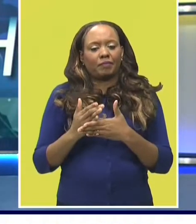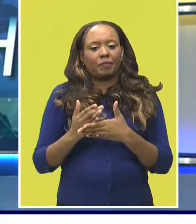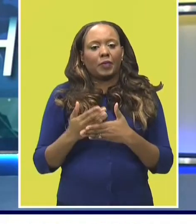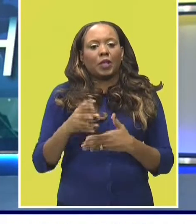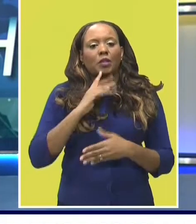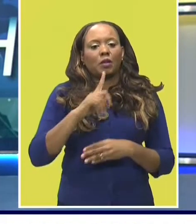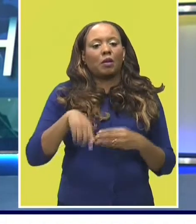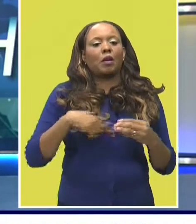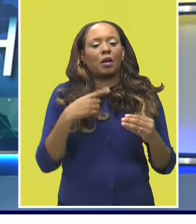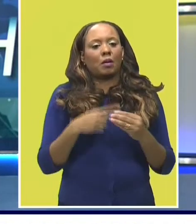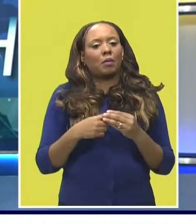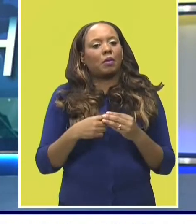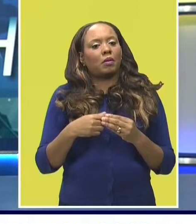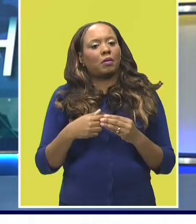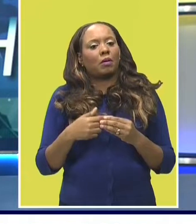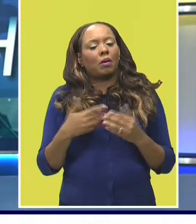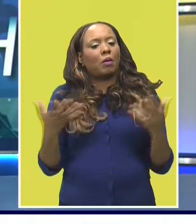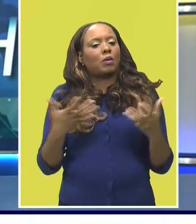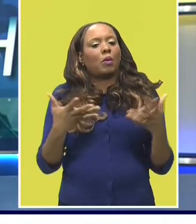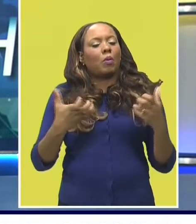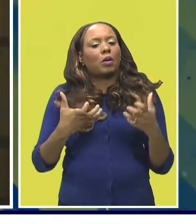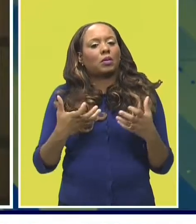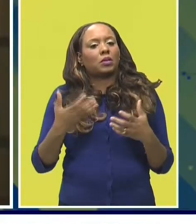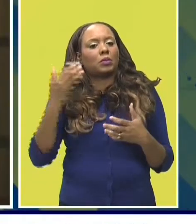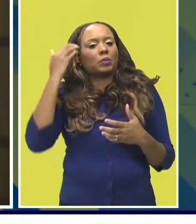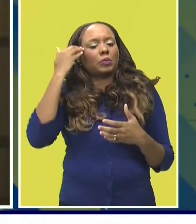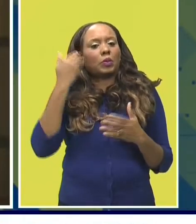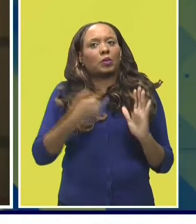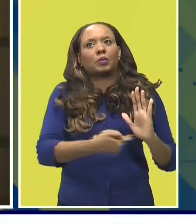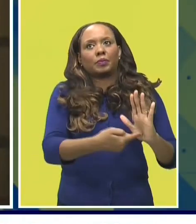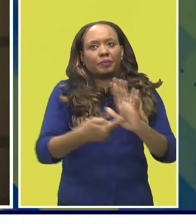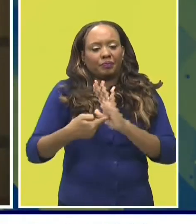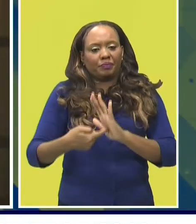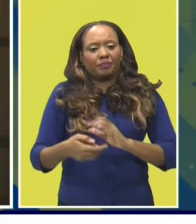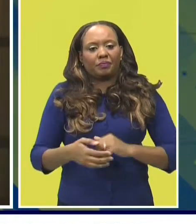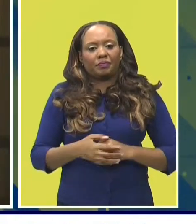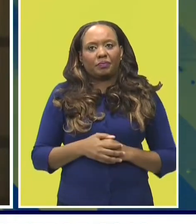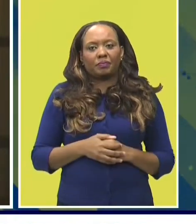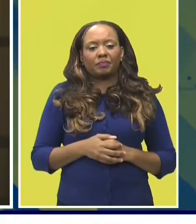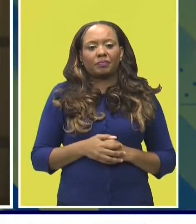intends to raise on the world stage. The Miss Universe organization itself,